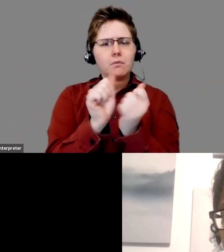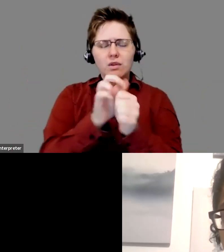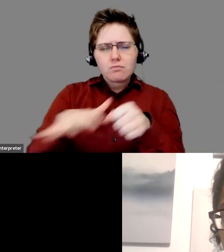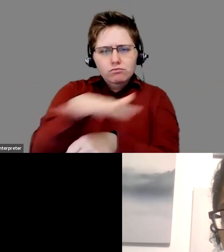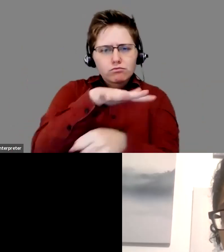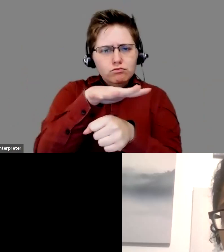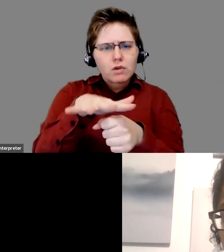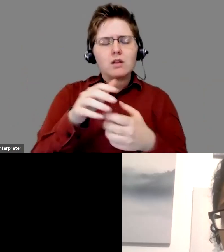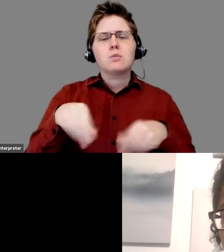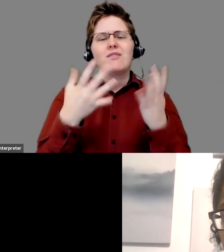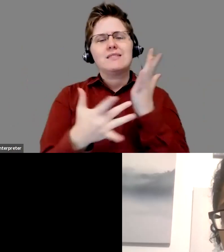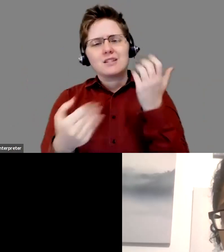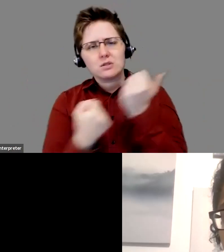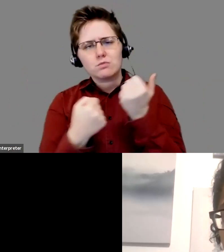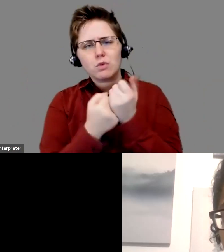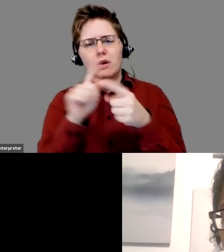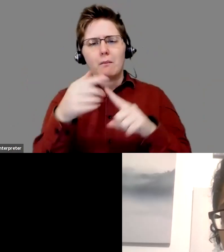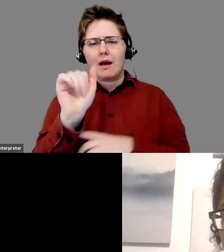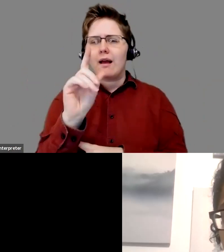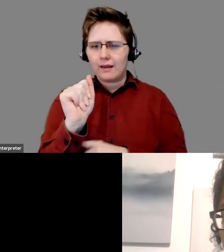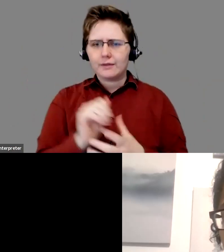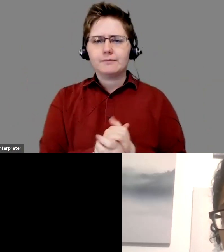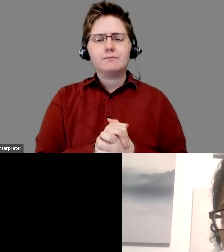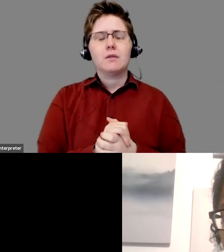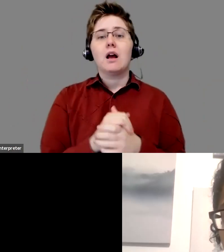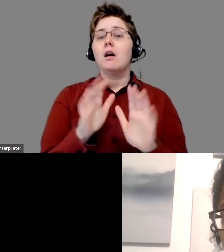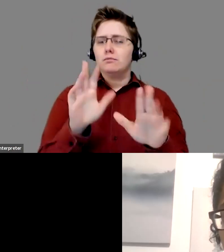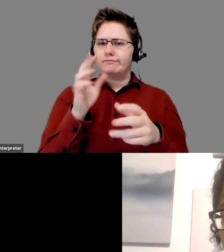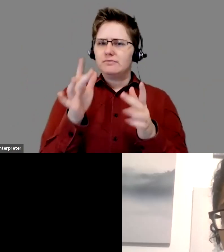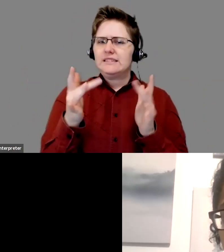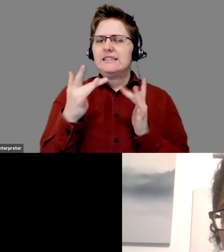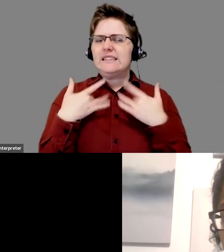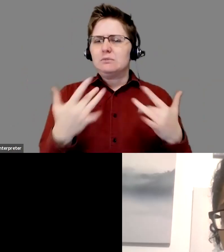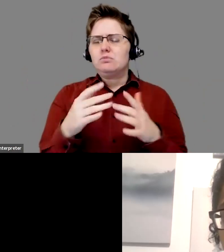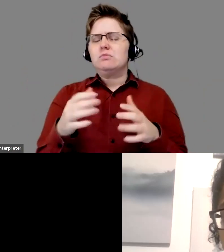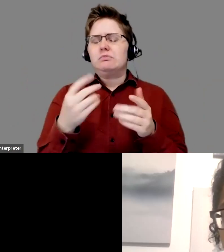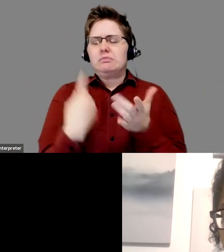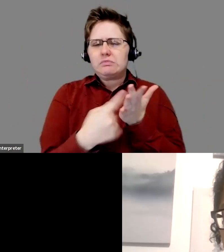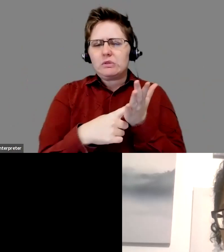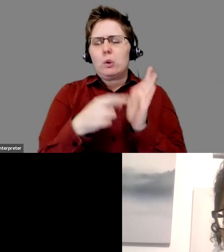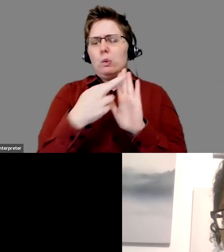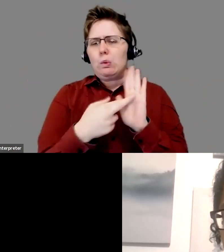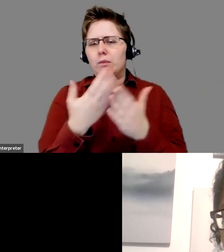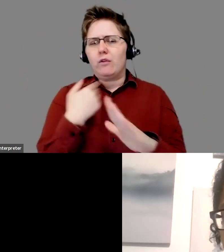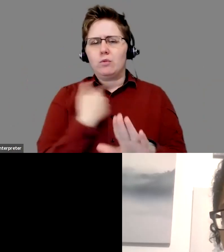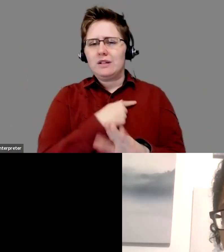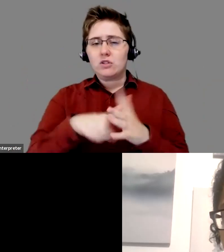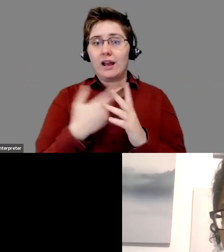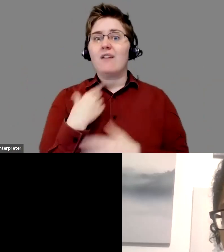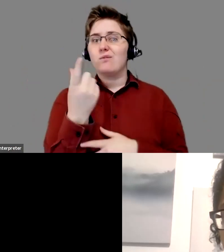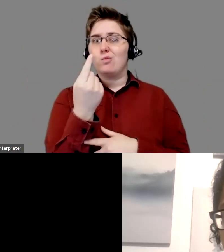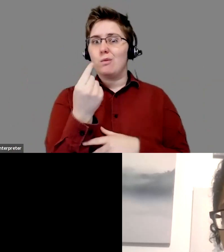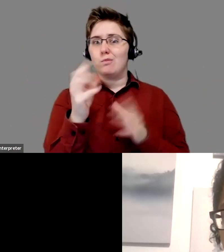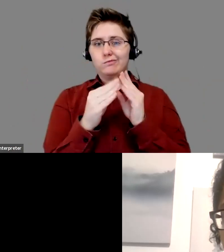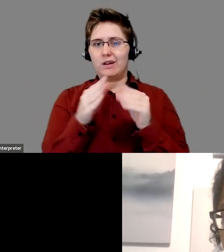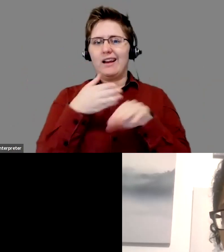to provide technical assistance on the ADA. Just some housekeeping items before we get started. We have one more webinar after today